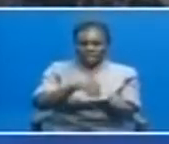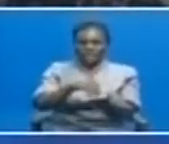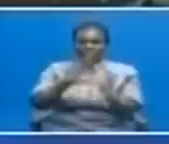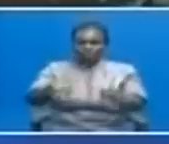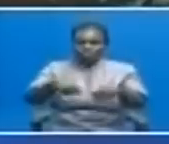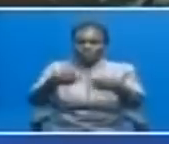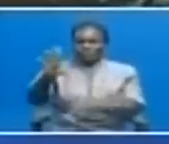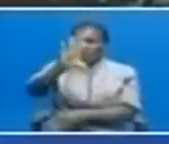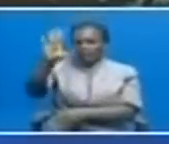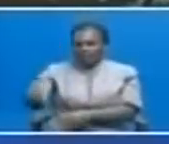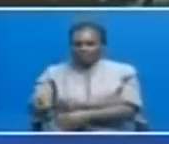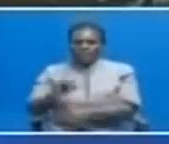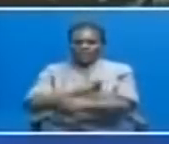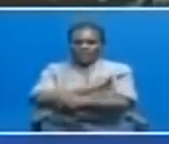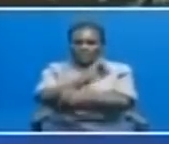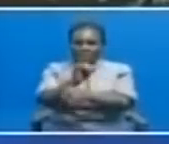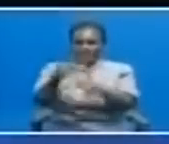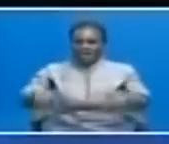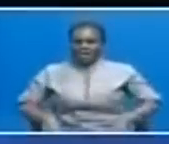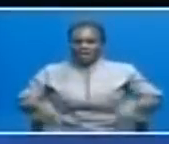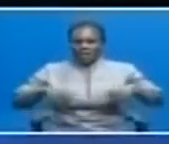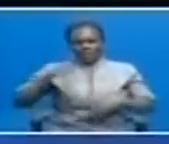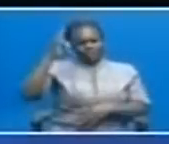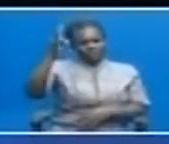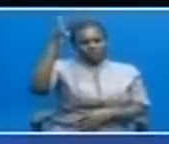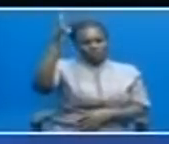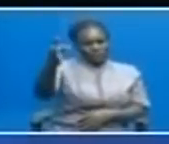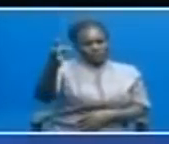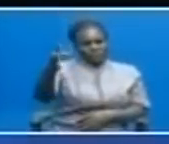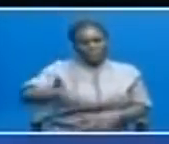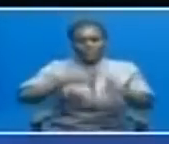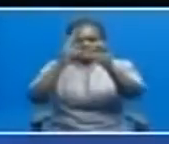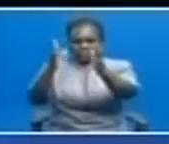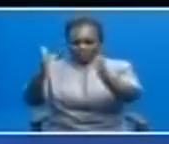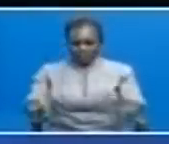is to keep the African art alive in the coming generations. Nick Wambua, K. KTN News.